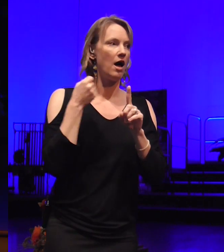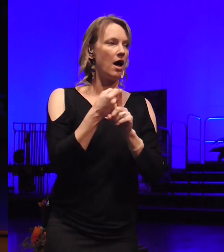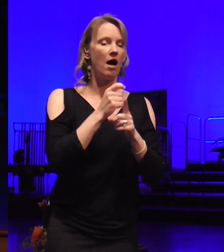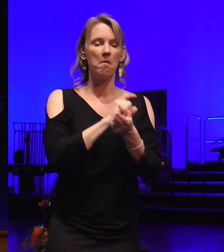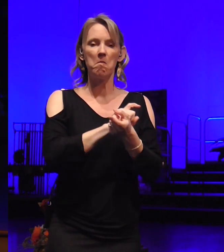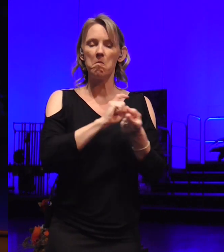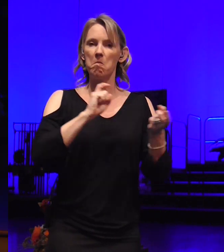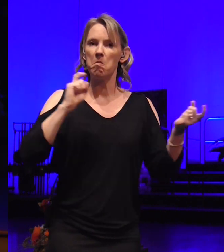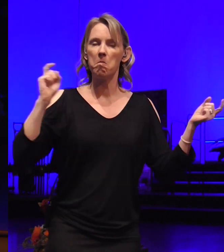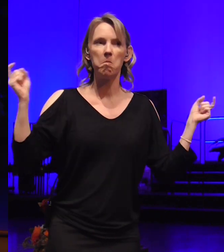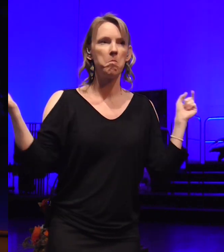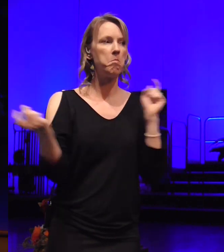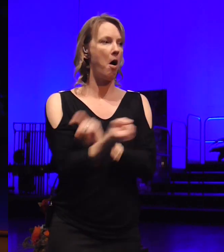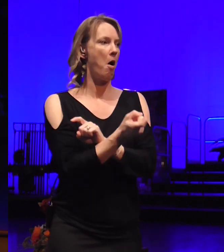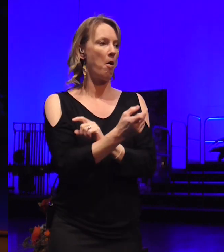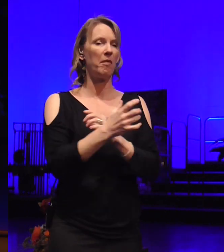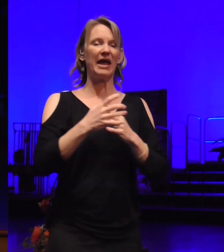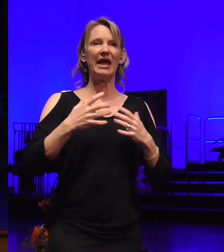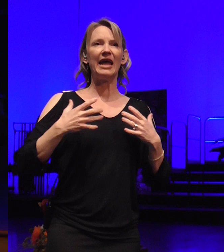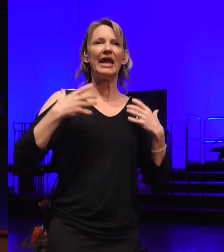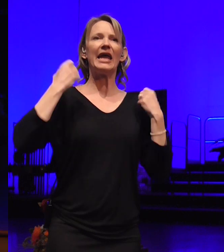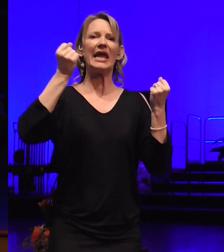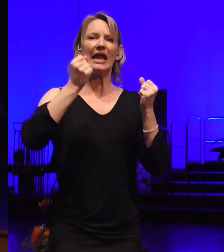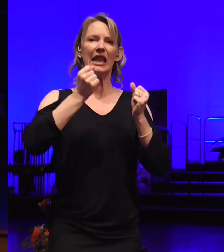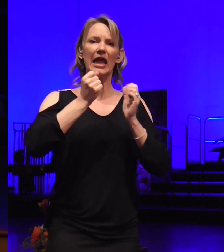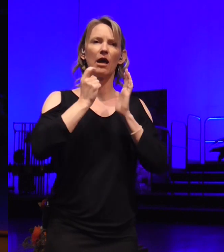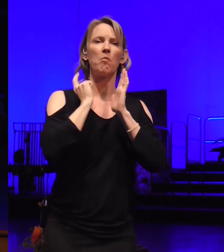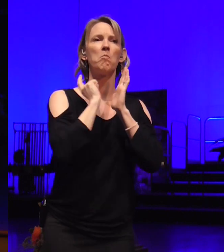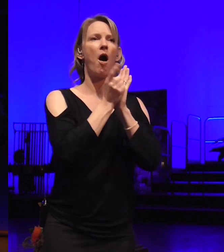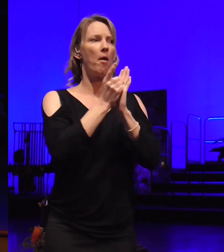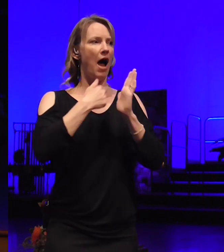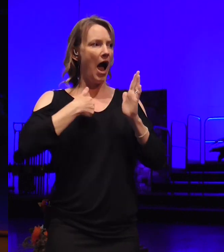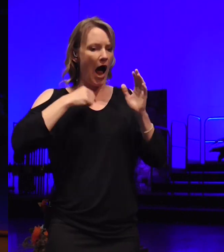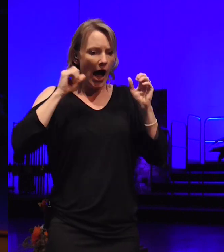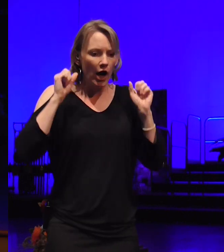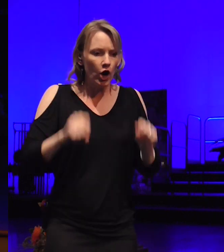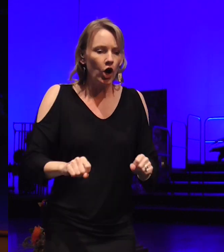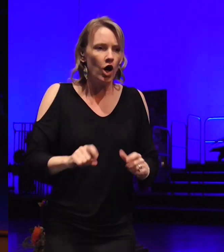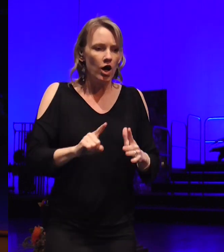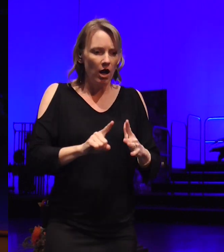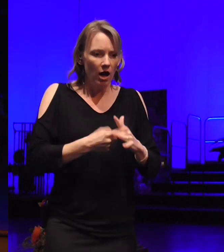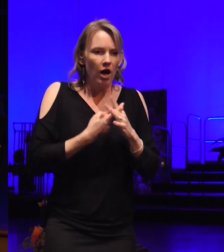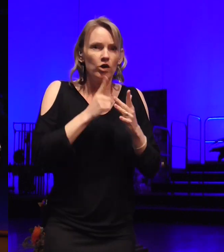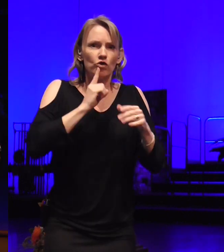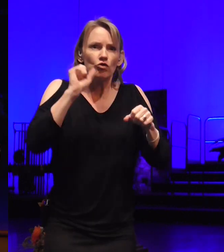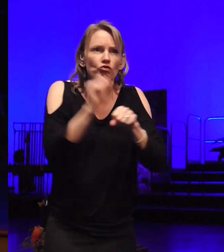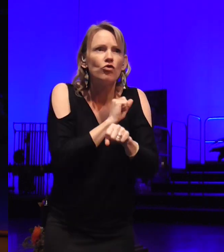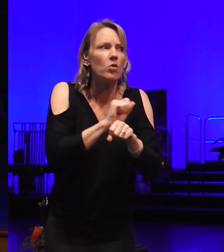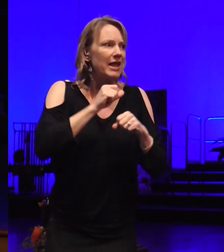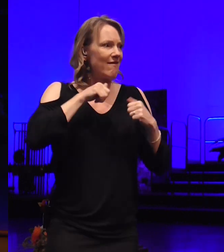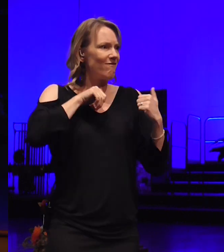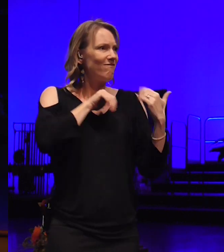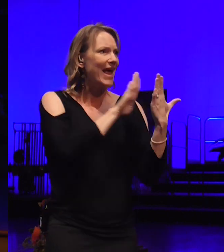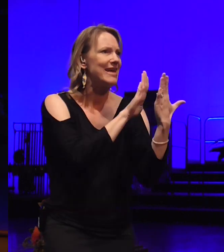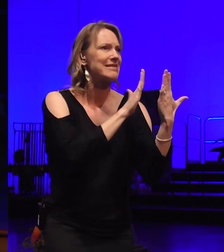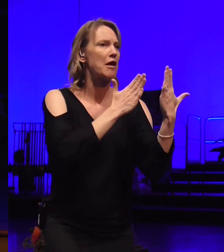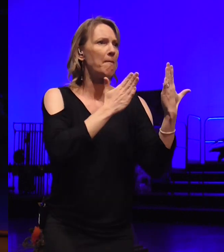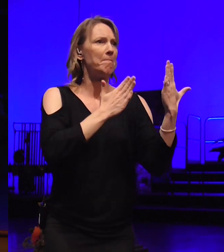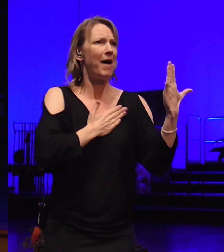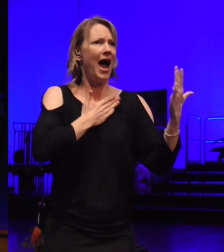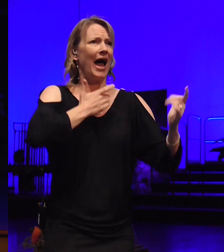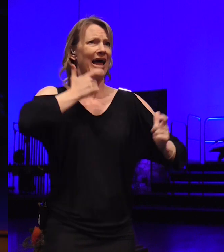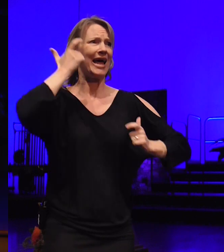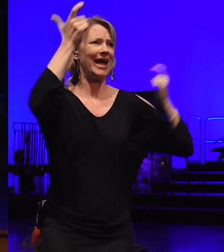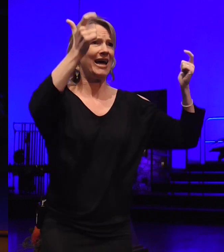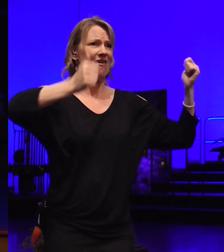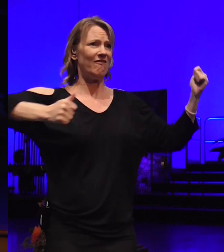was a healing moment where I really was able to begin to truly face those